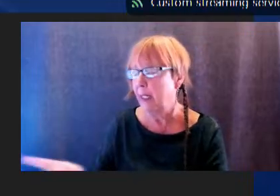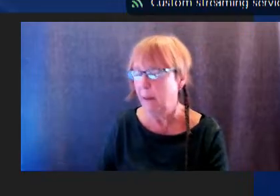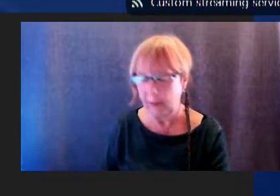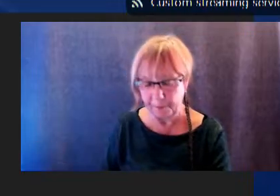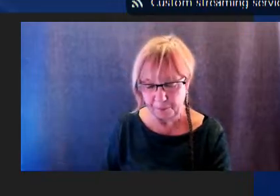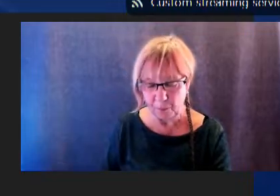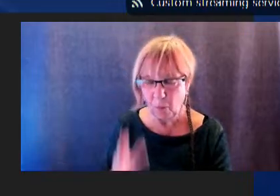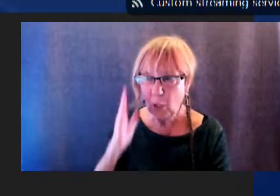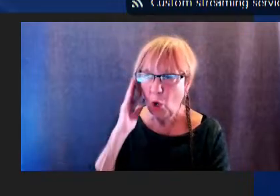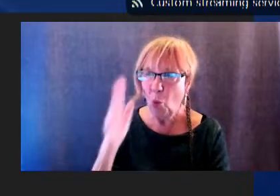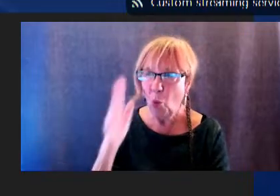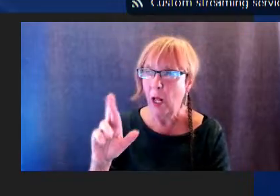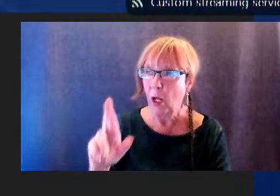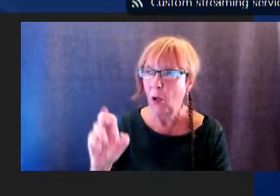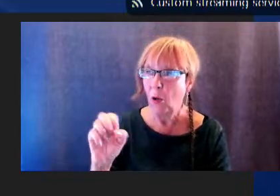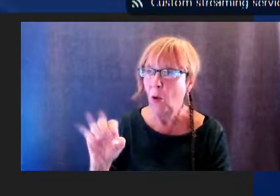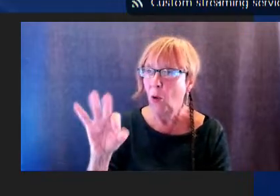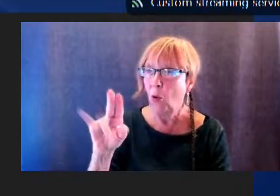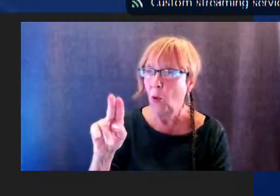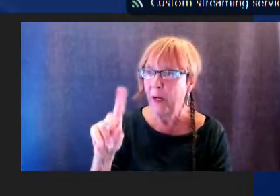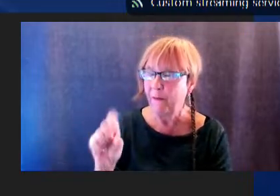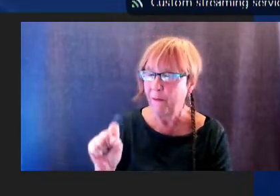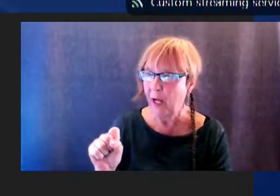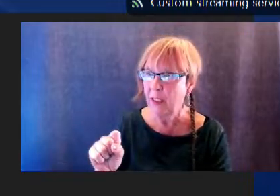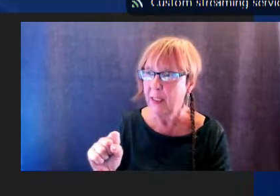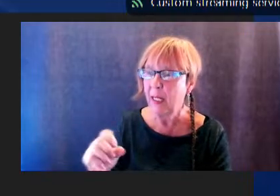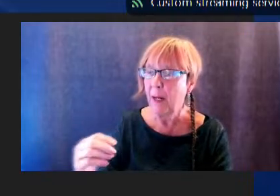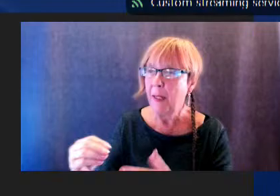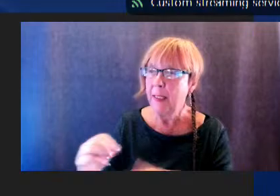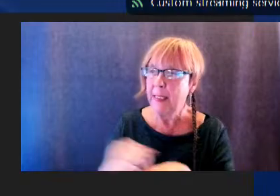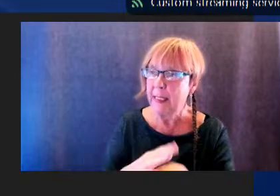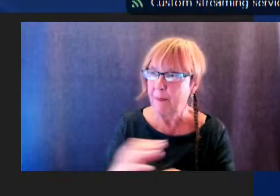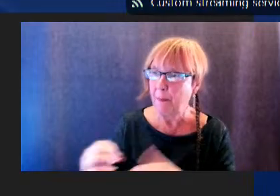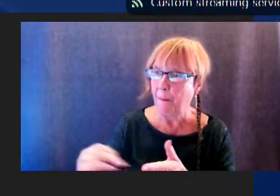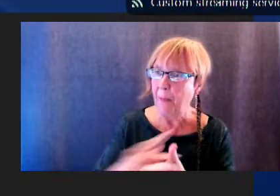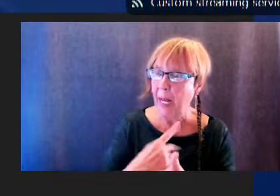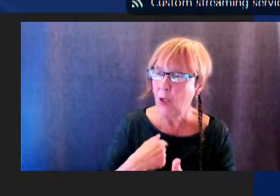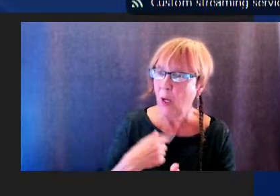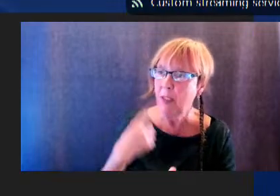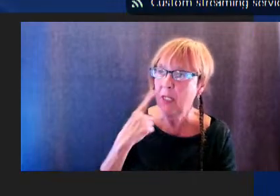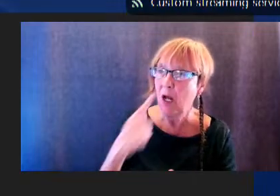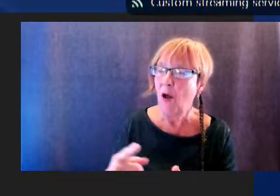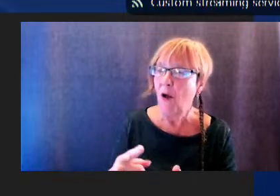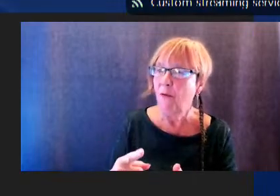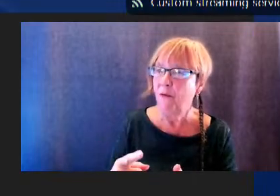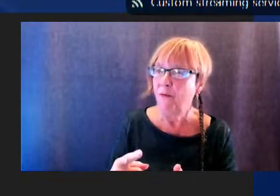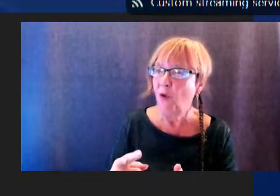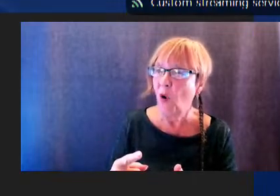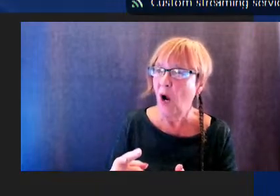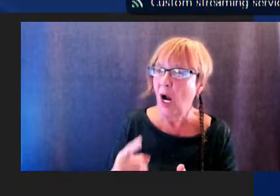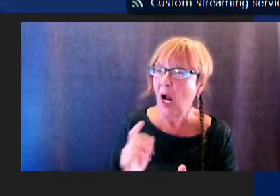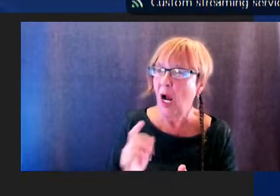the expense we had to pay to the water companies for a required fire flow test?